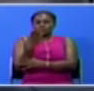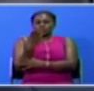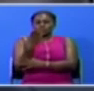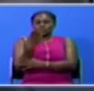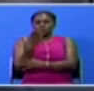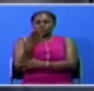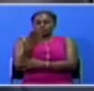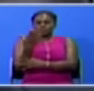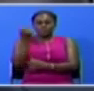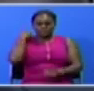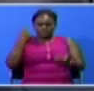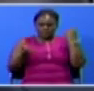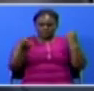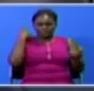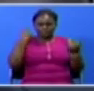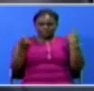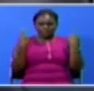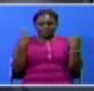the commodity.